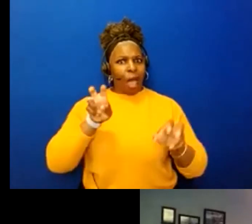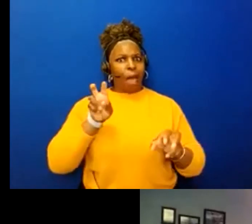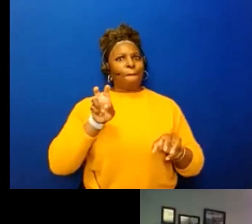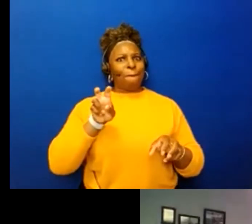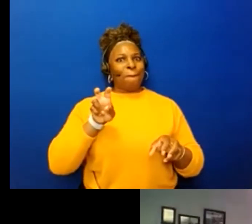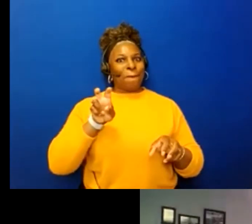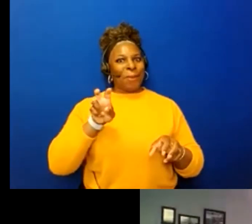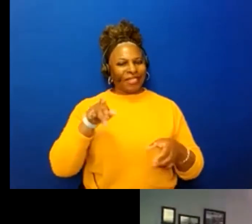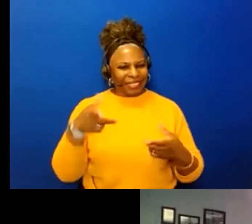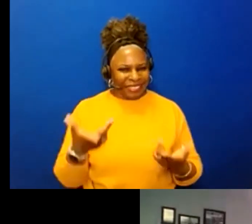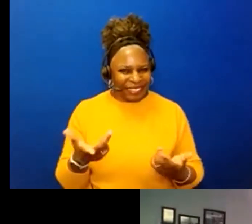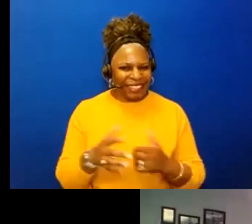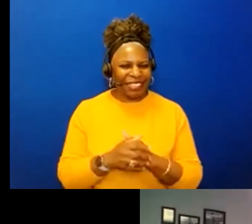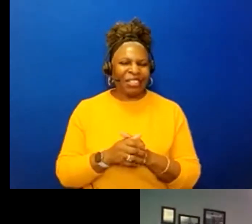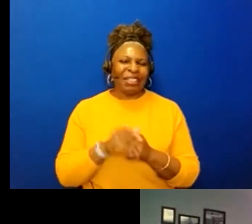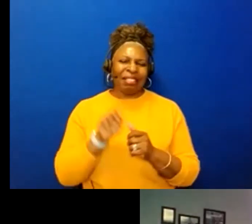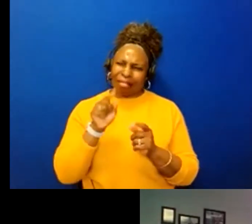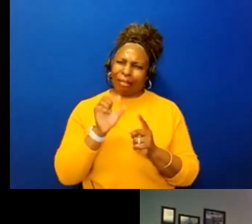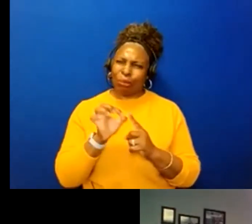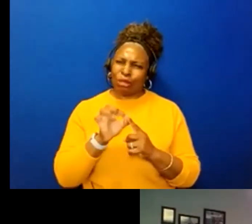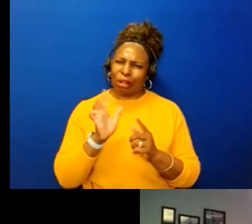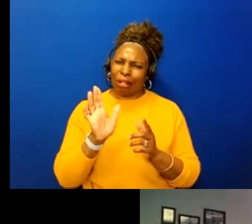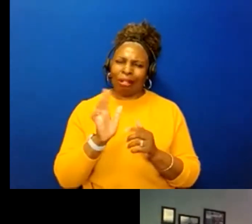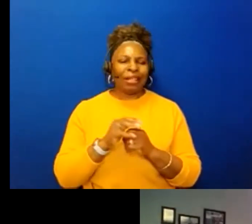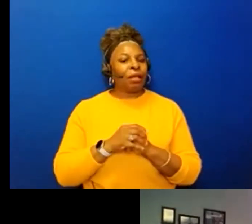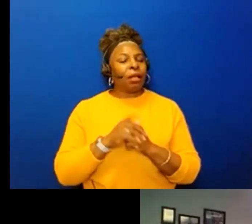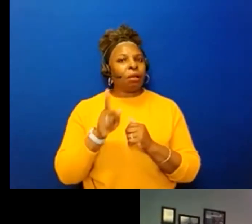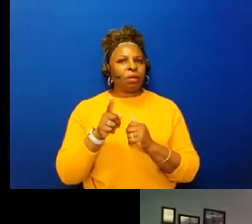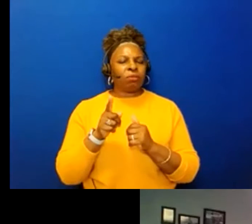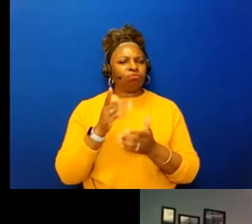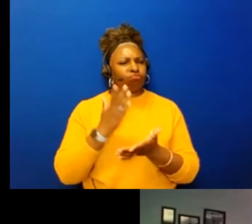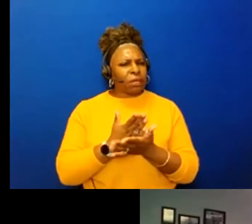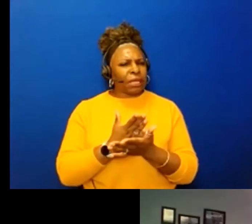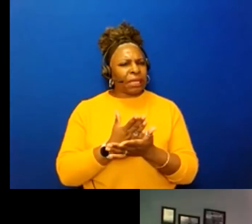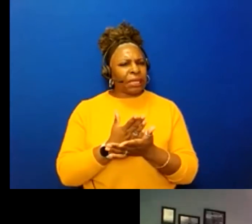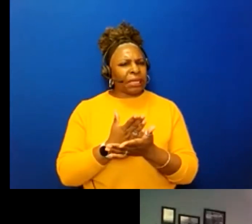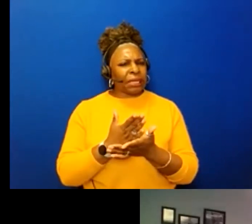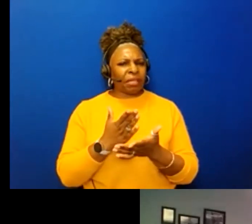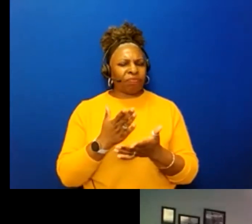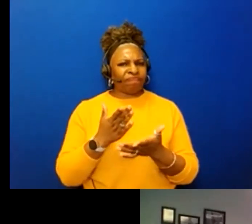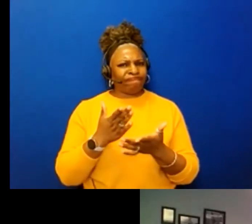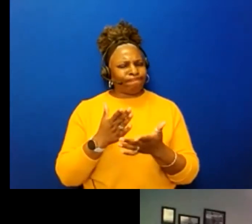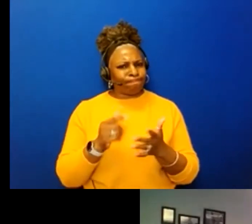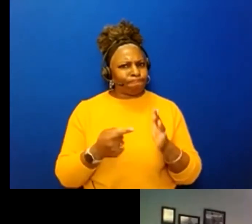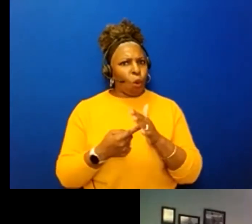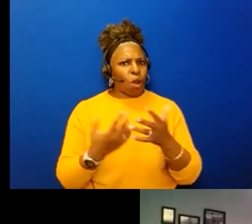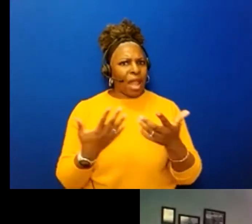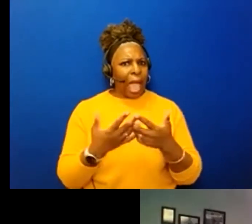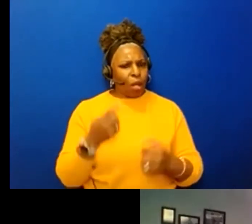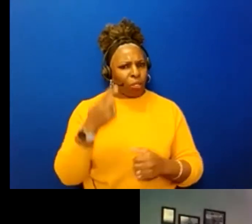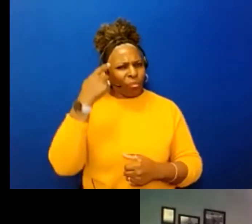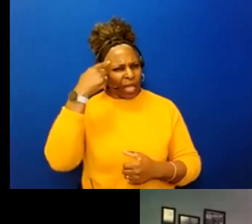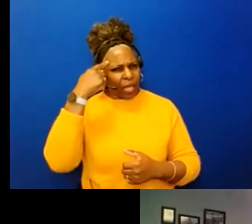anything special. I think what it is for me is it's a mindset thing. Yeah. And actually I'm learning